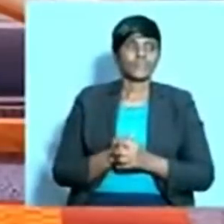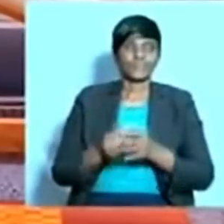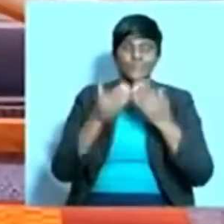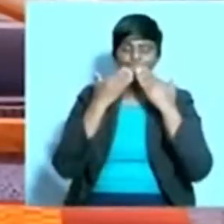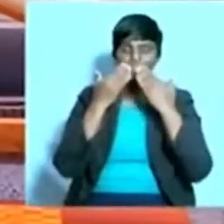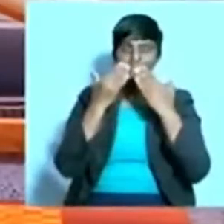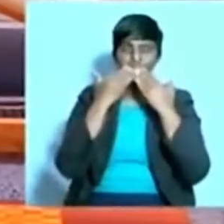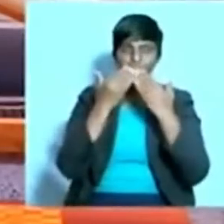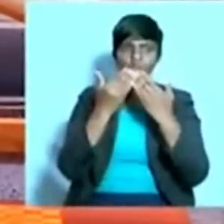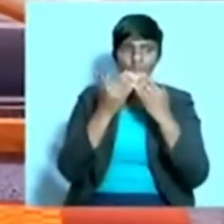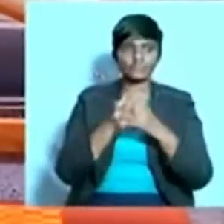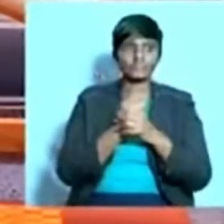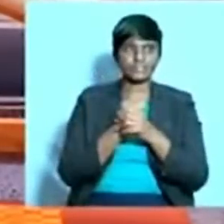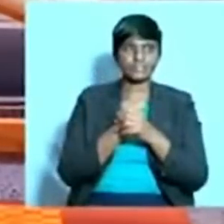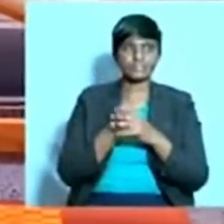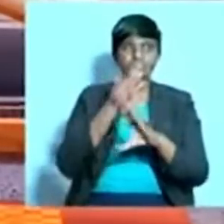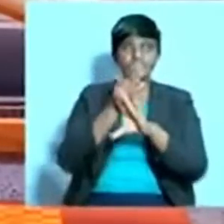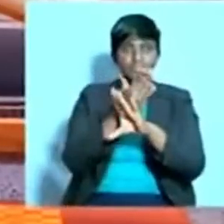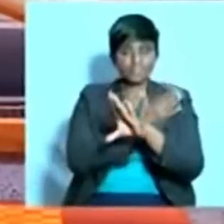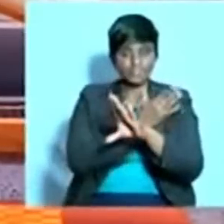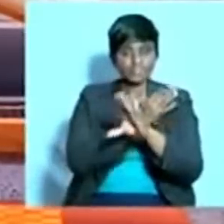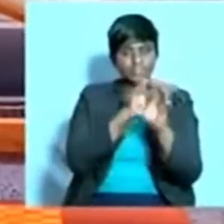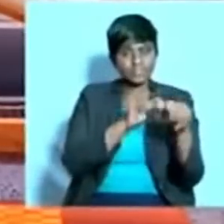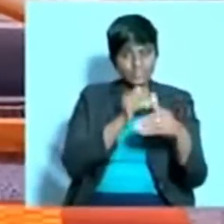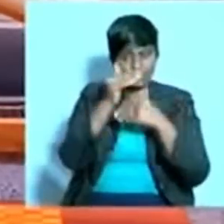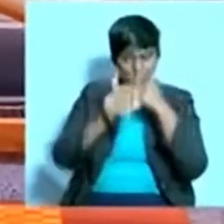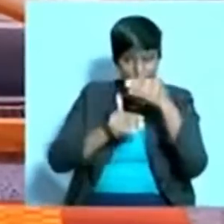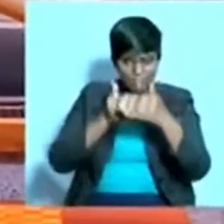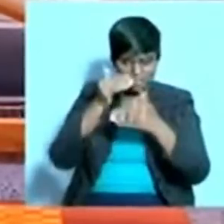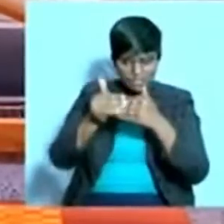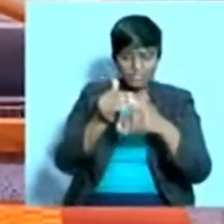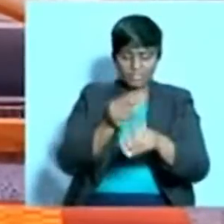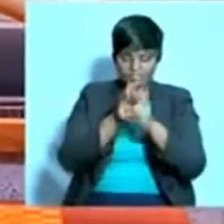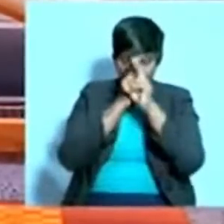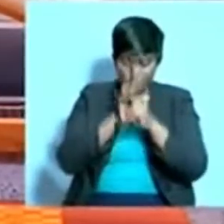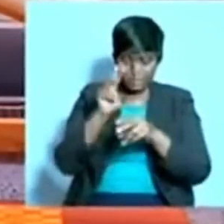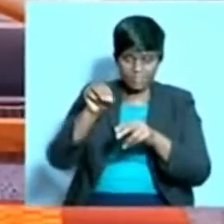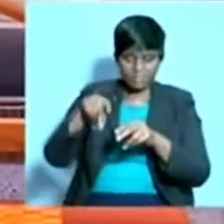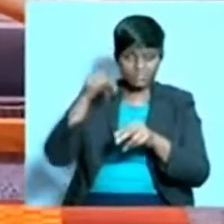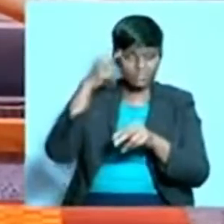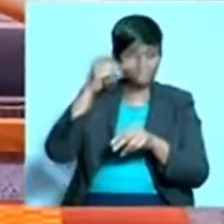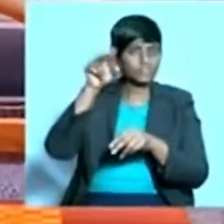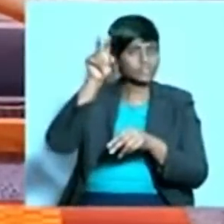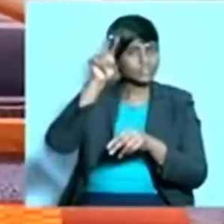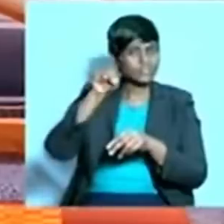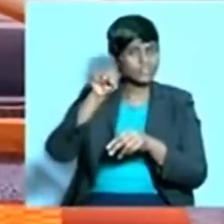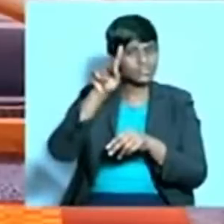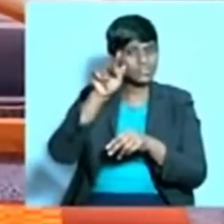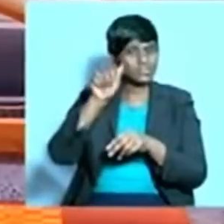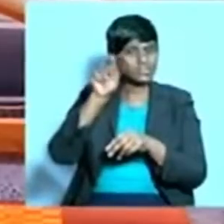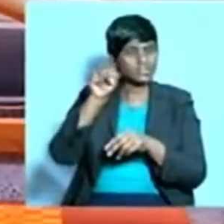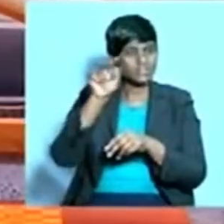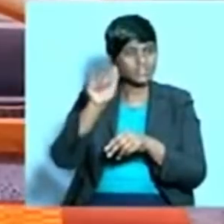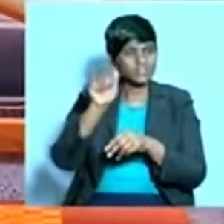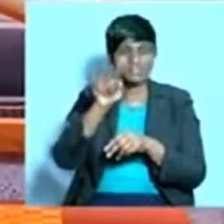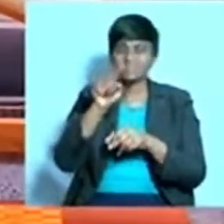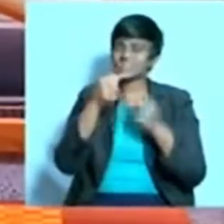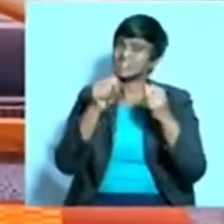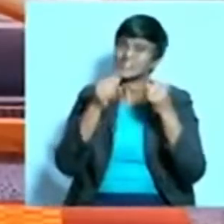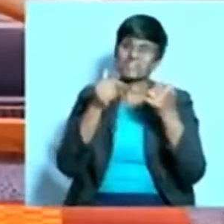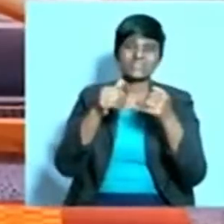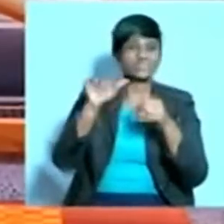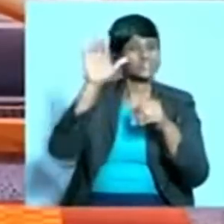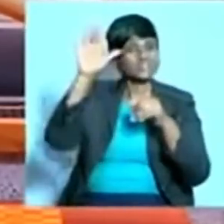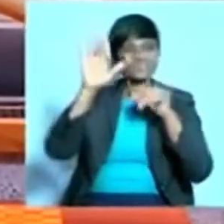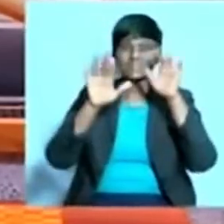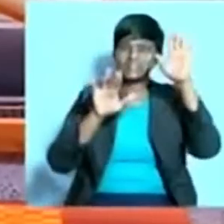Thank you. Before we go to the next, the Honorable Member Fonkana, you've been trying to raise